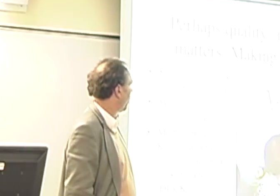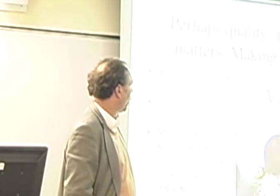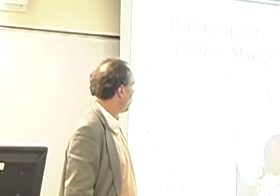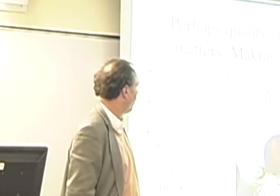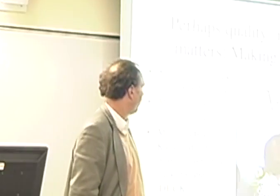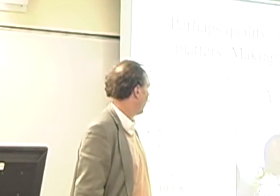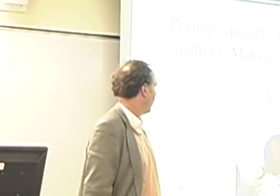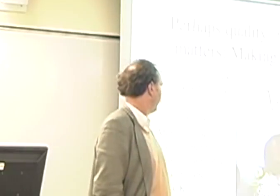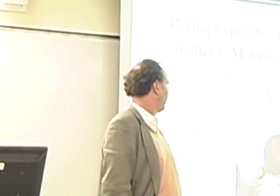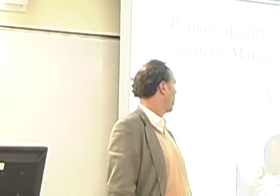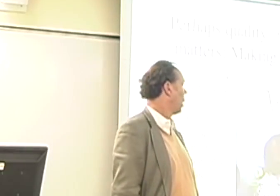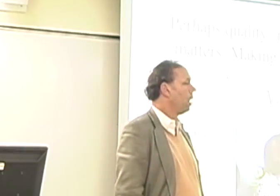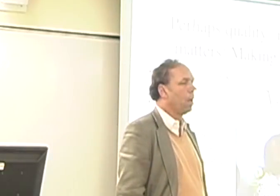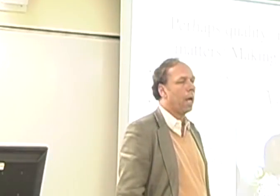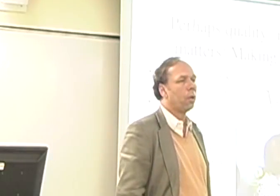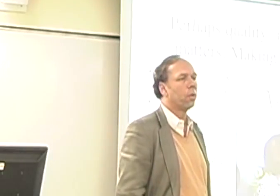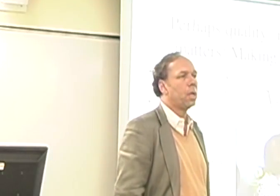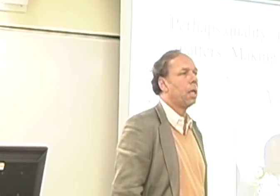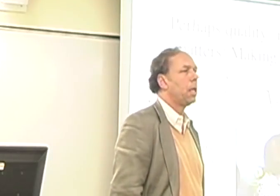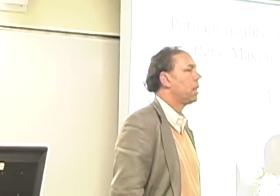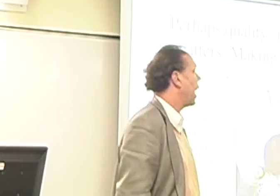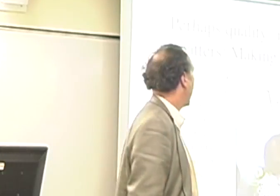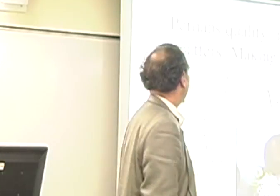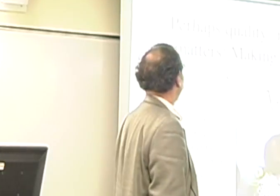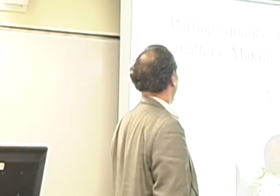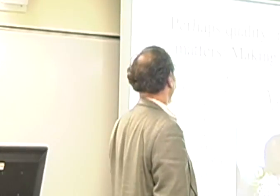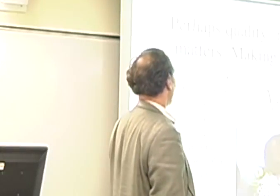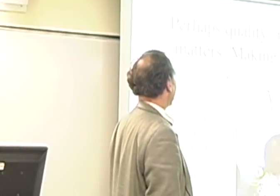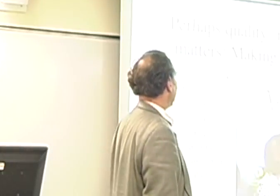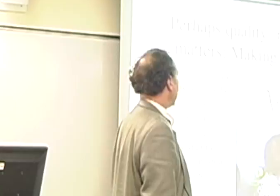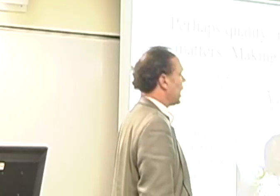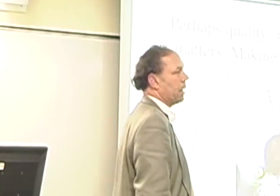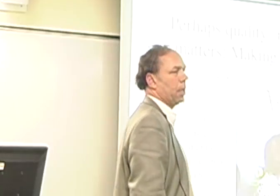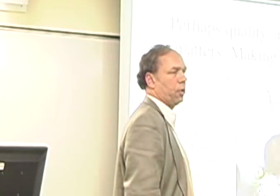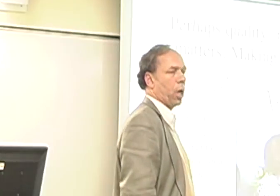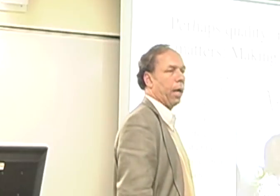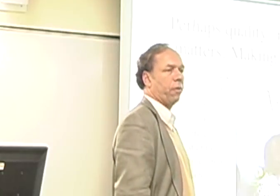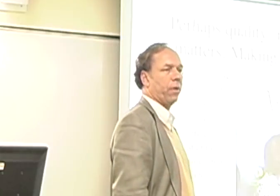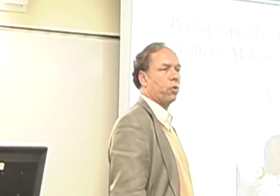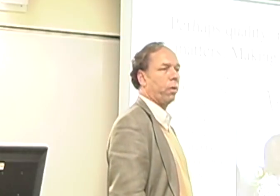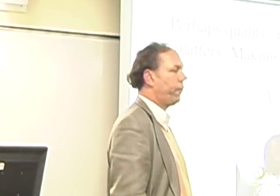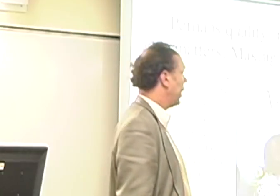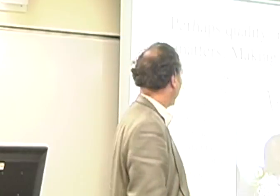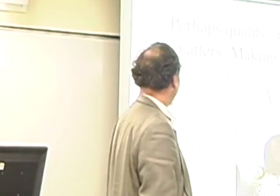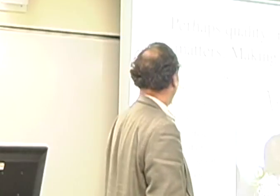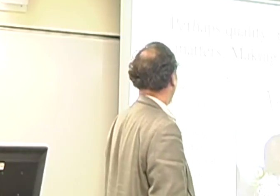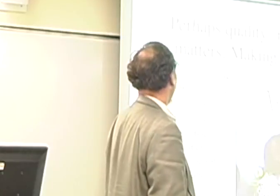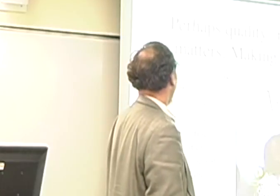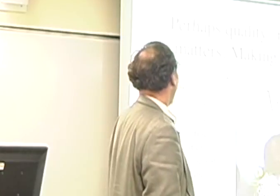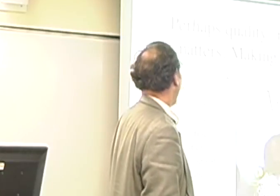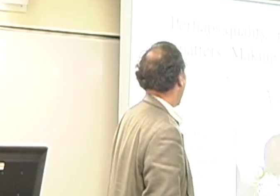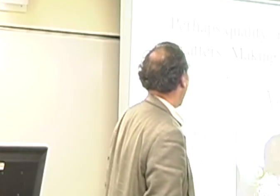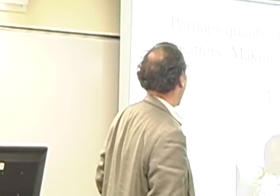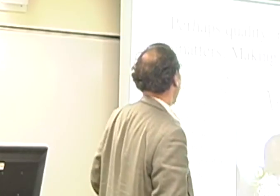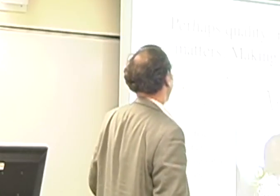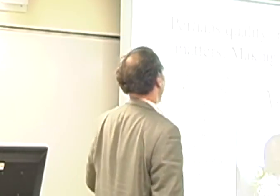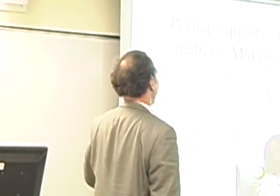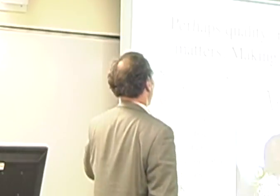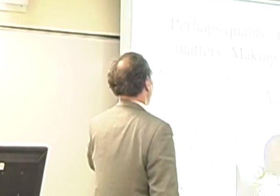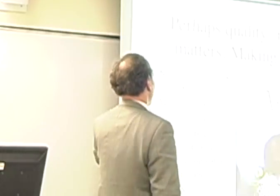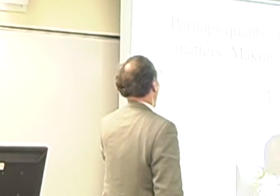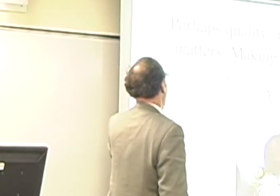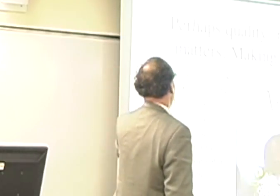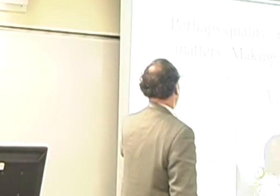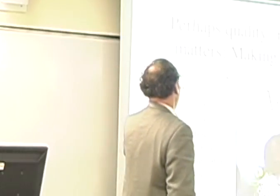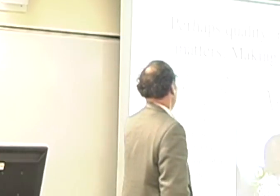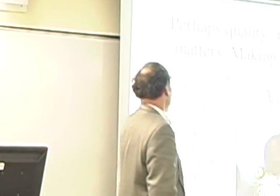looking at a book with her mother. And you'll see that the mother leans into the child's visual field, and the